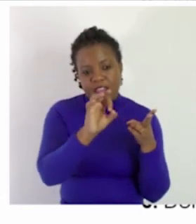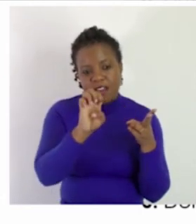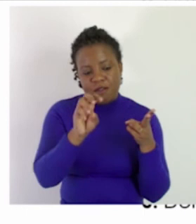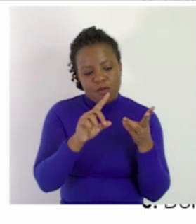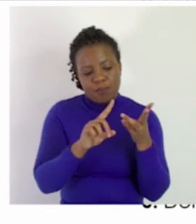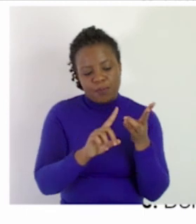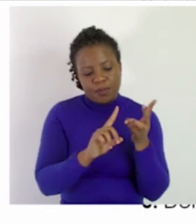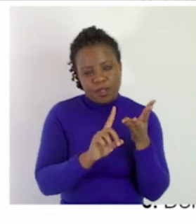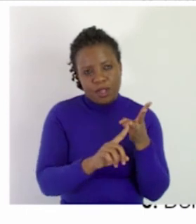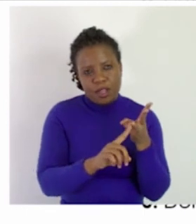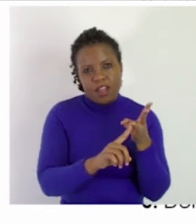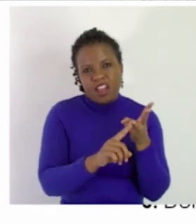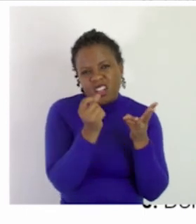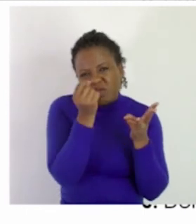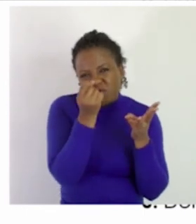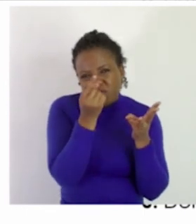little, and much.